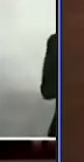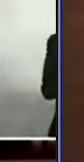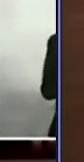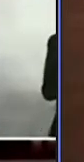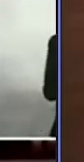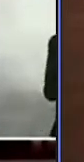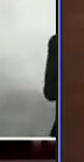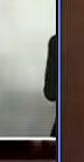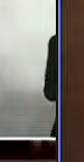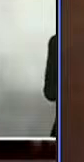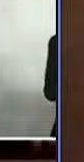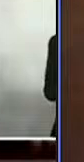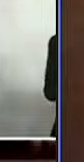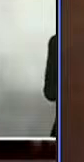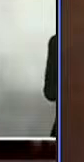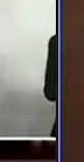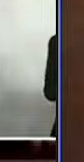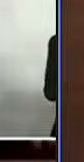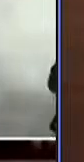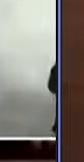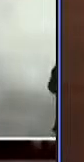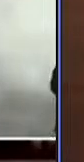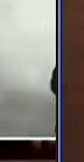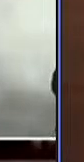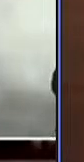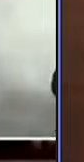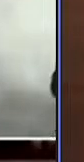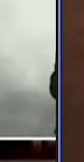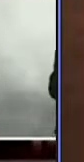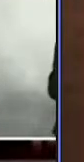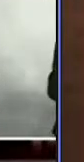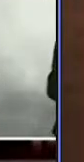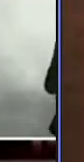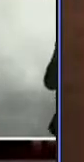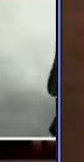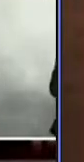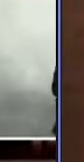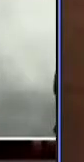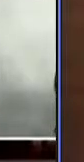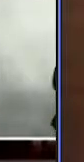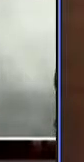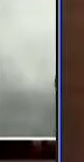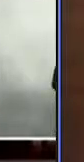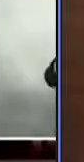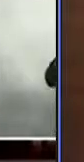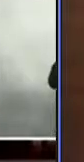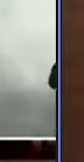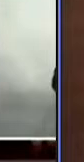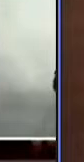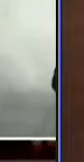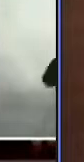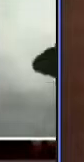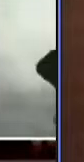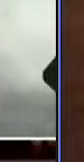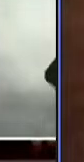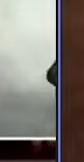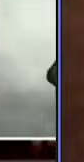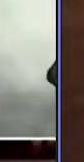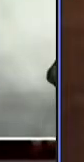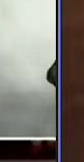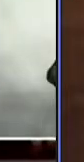very technical, but it's quite key to our work in taking the provincial work and programs to the district